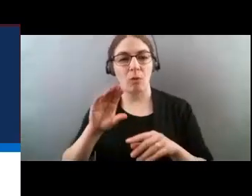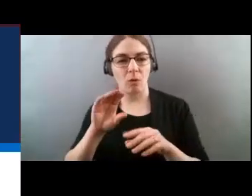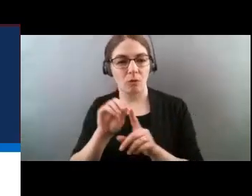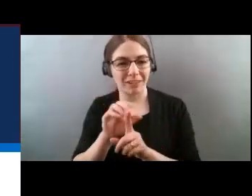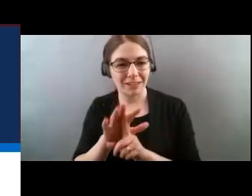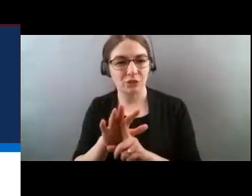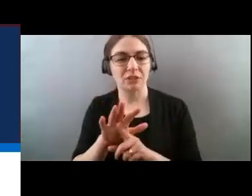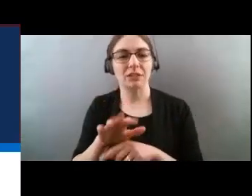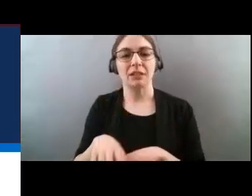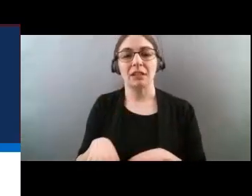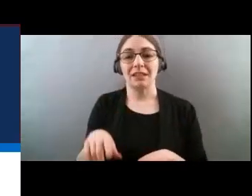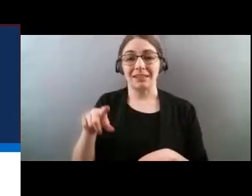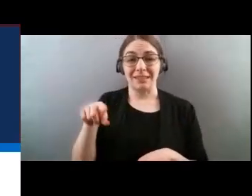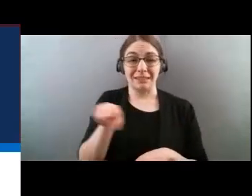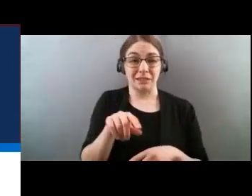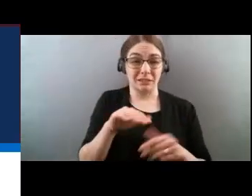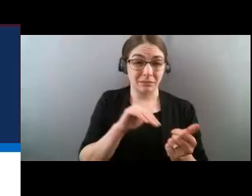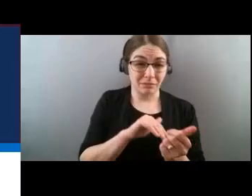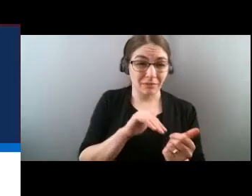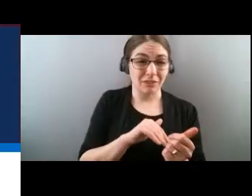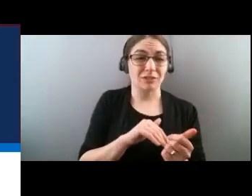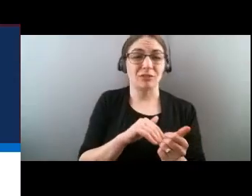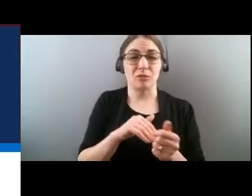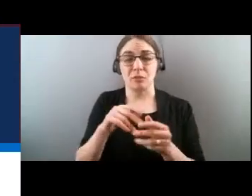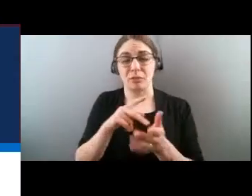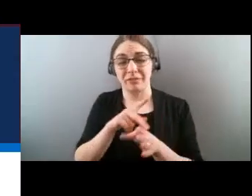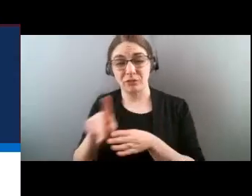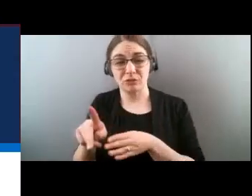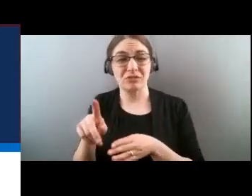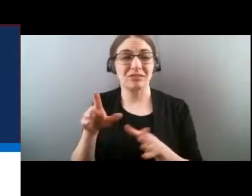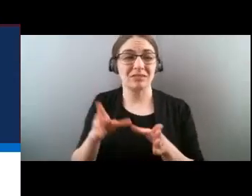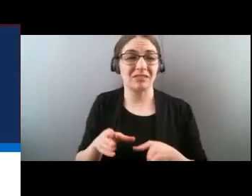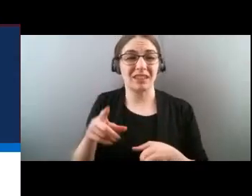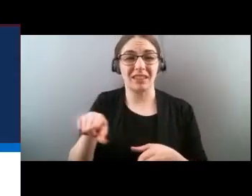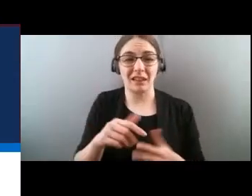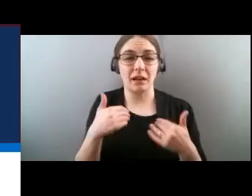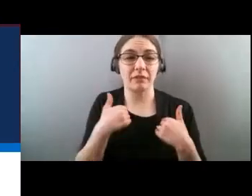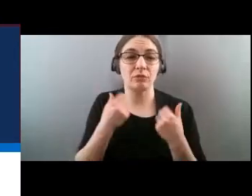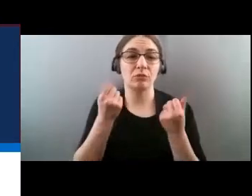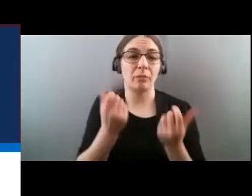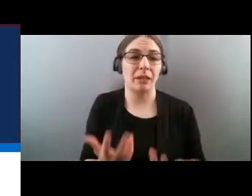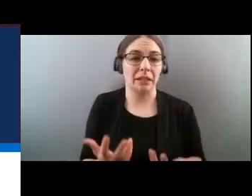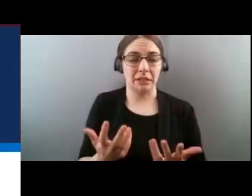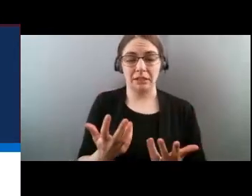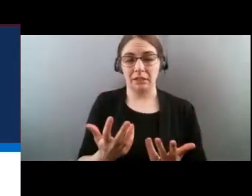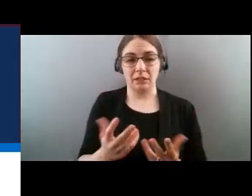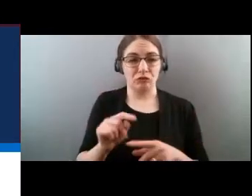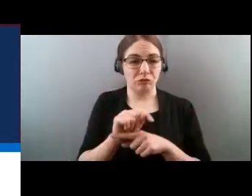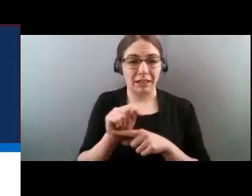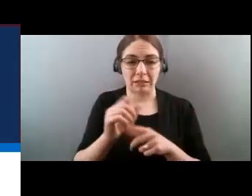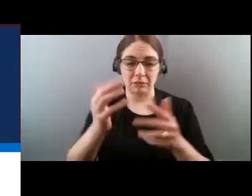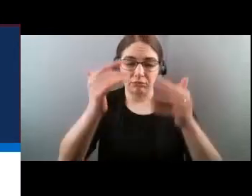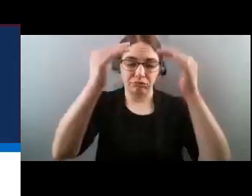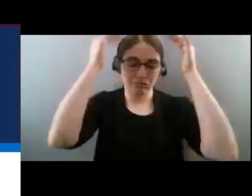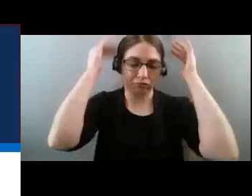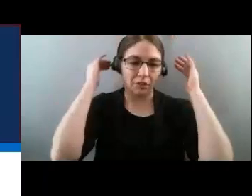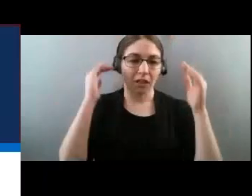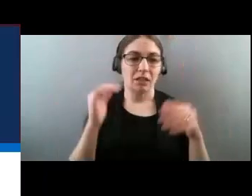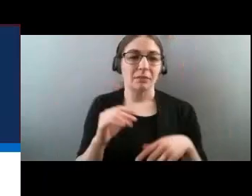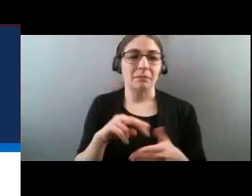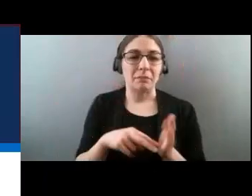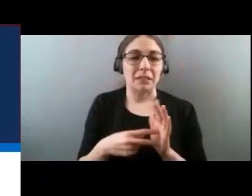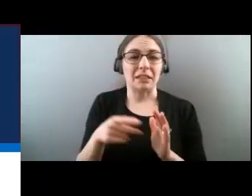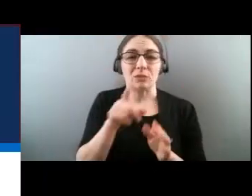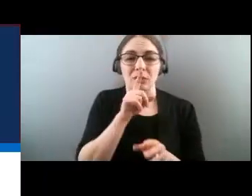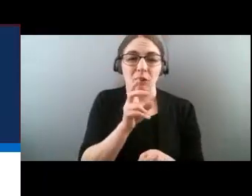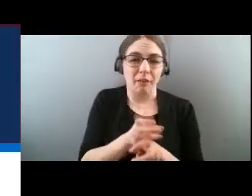are so inundated with different trainings that it's hard for them to retain the information. So how do we make sure that we are